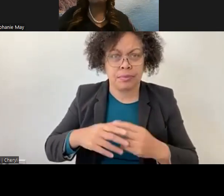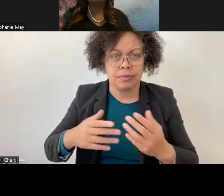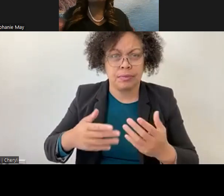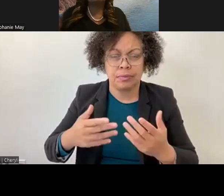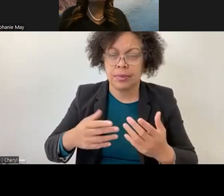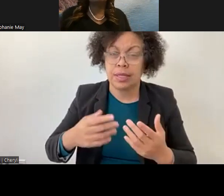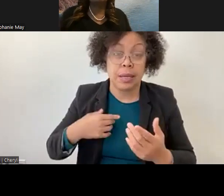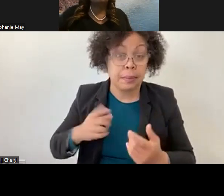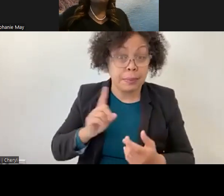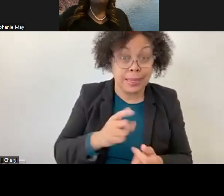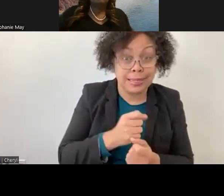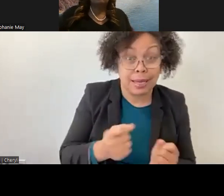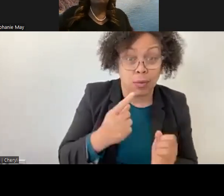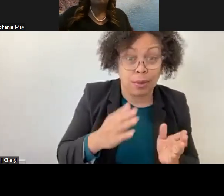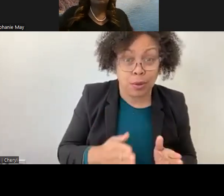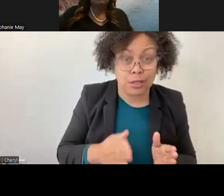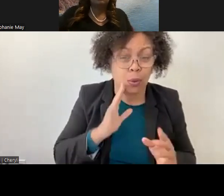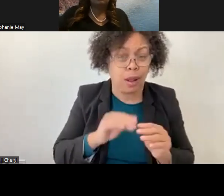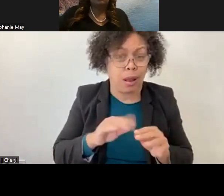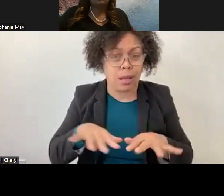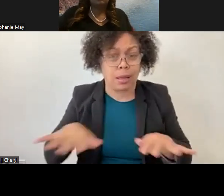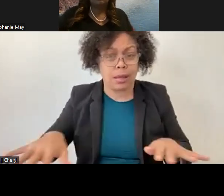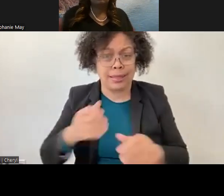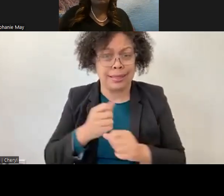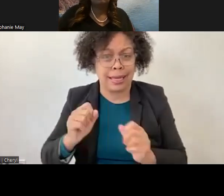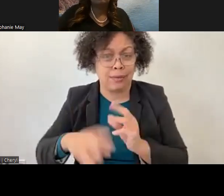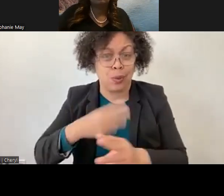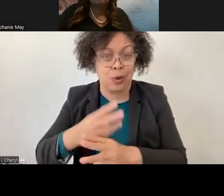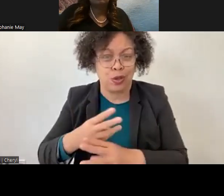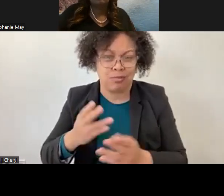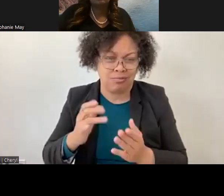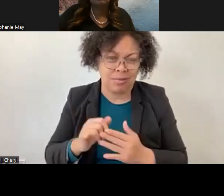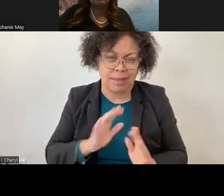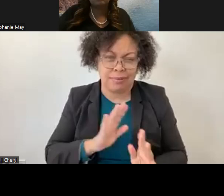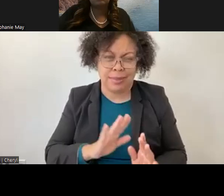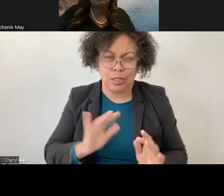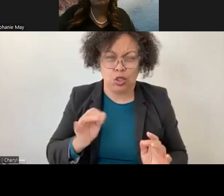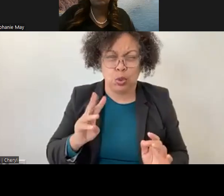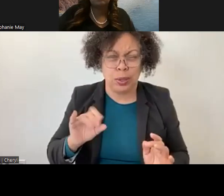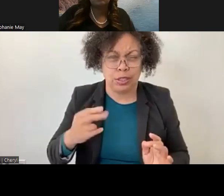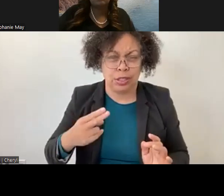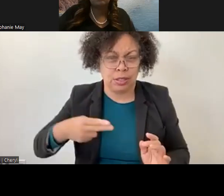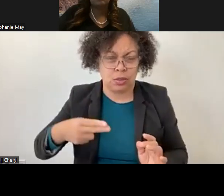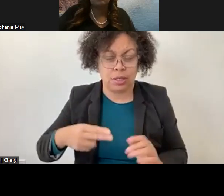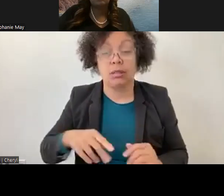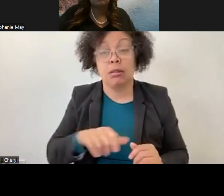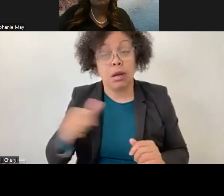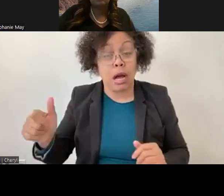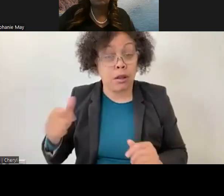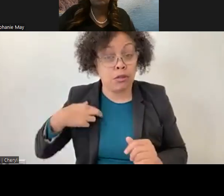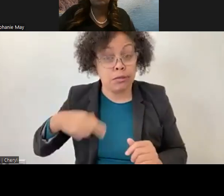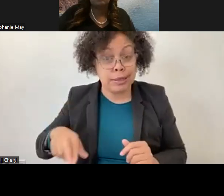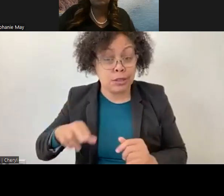saving one person is saving a world, those sort of concepts in Judaica, which are matched in other faith traditions